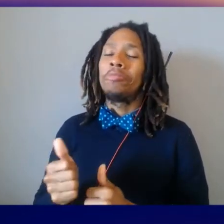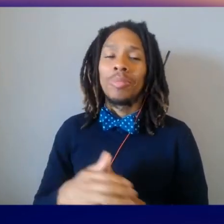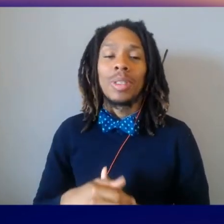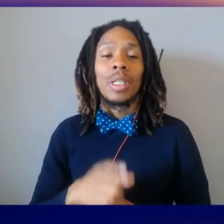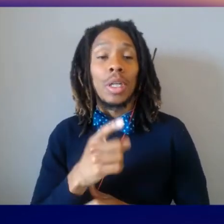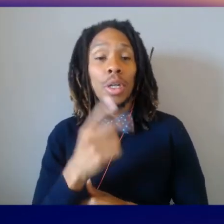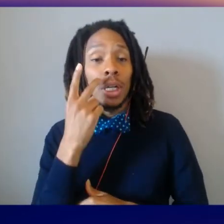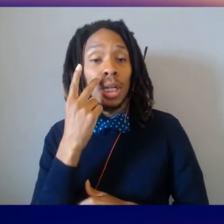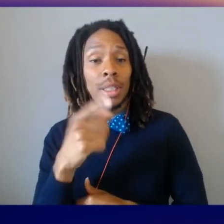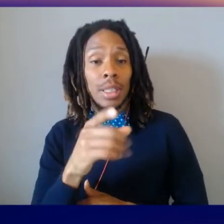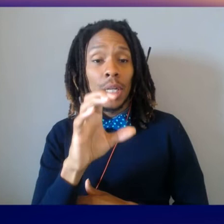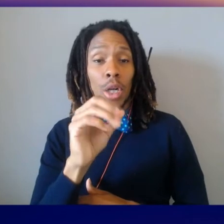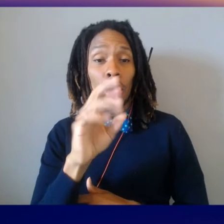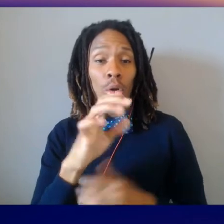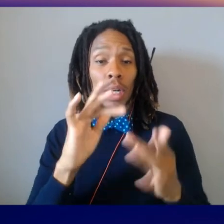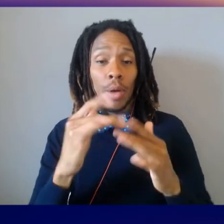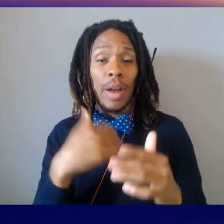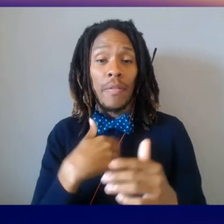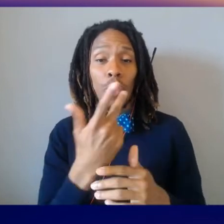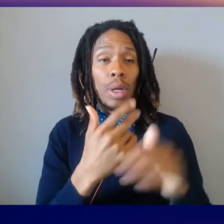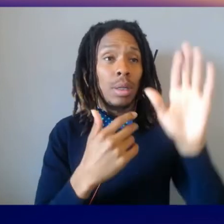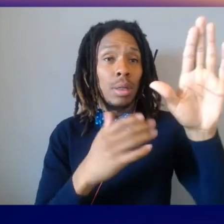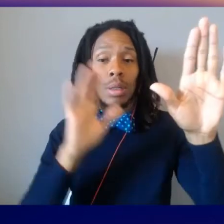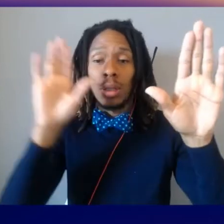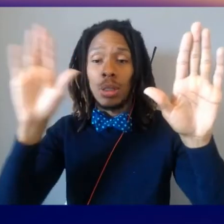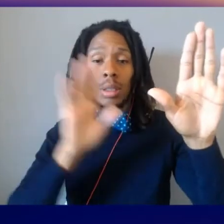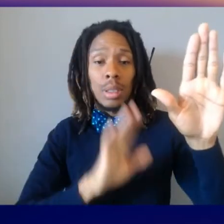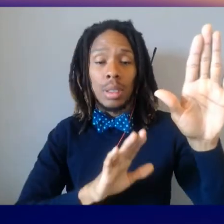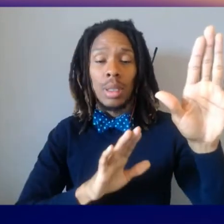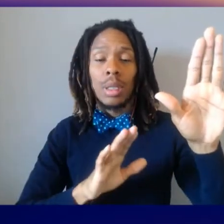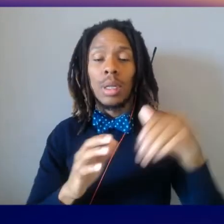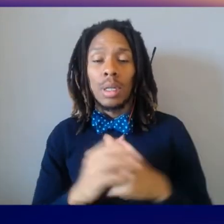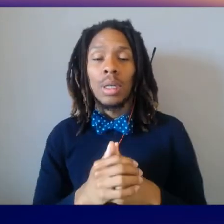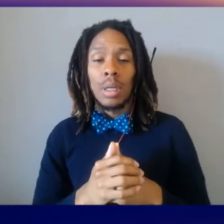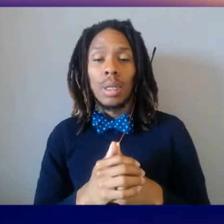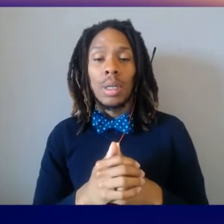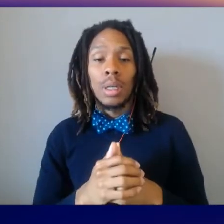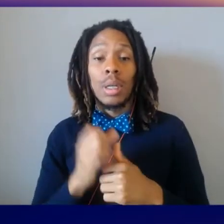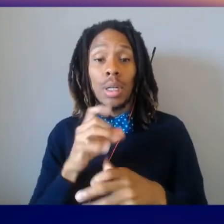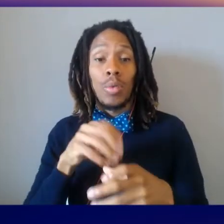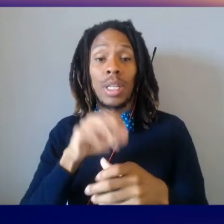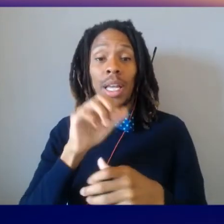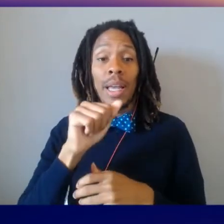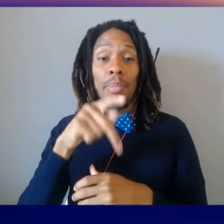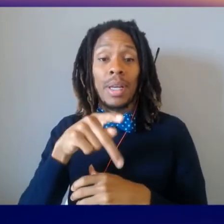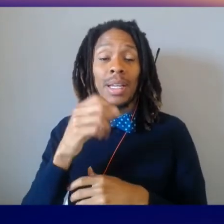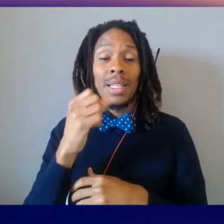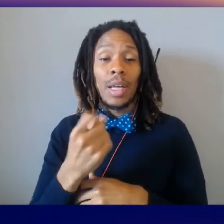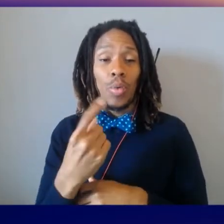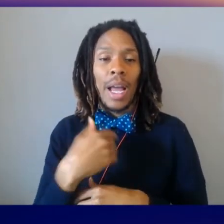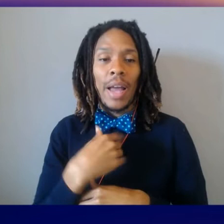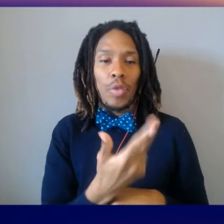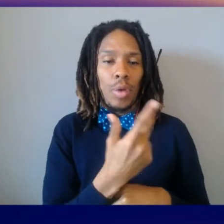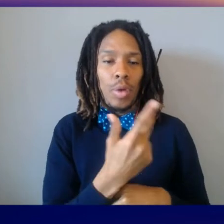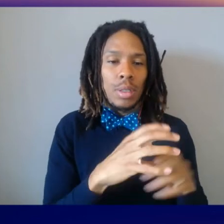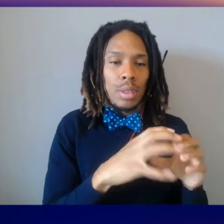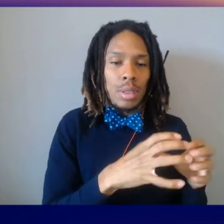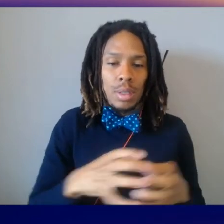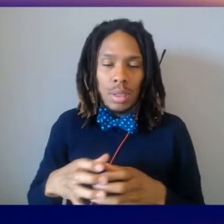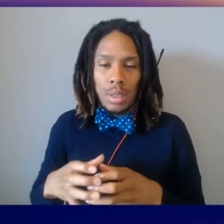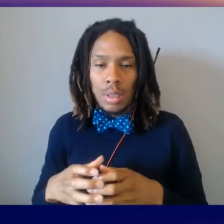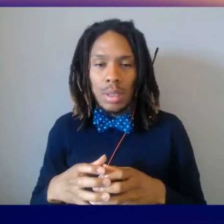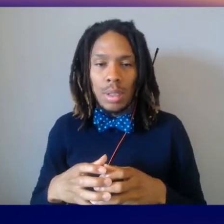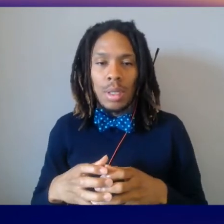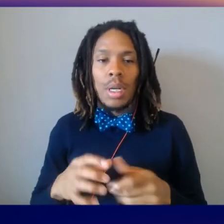my core network has 3 regions. Yeah. And within AP South 1, I have 3 segments. And then it also shows you